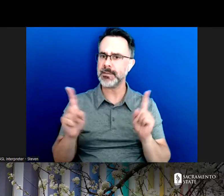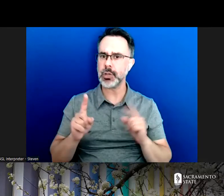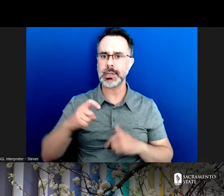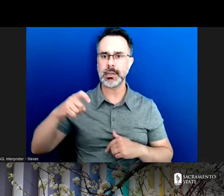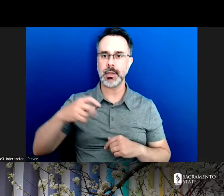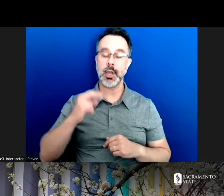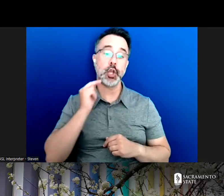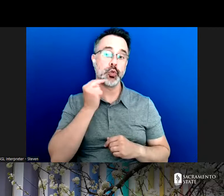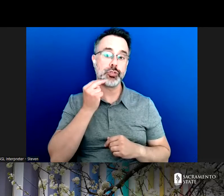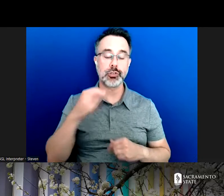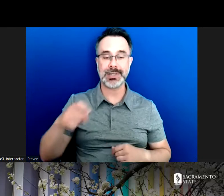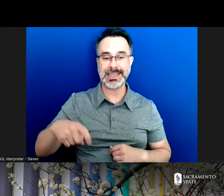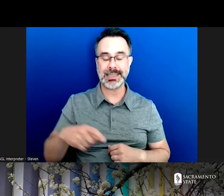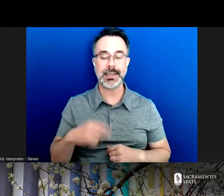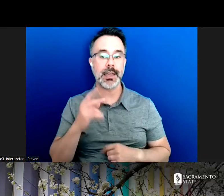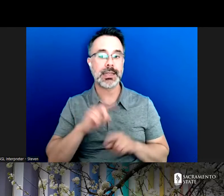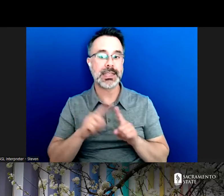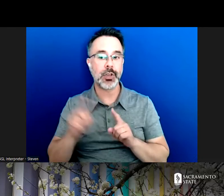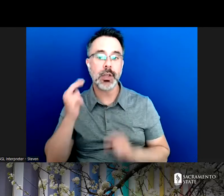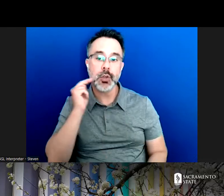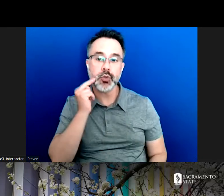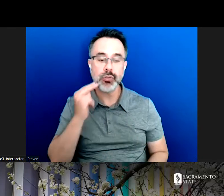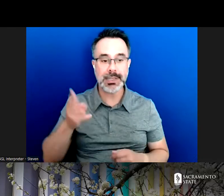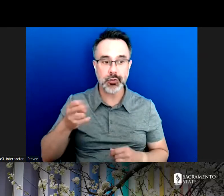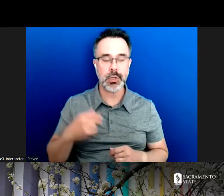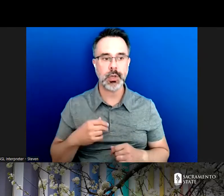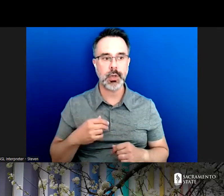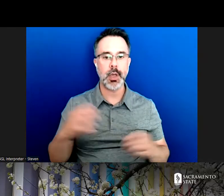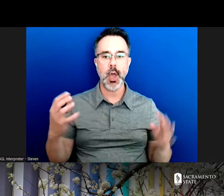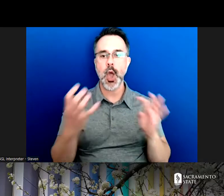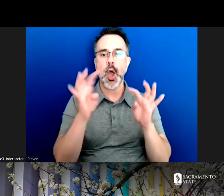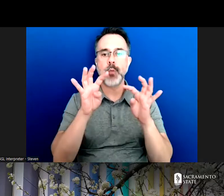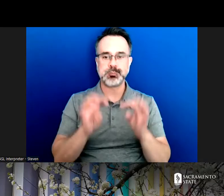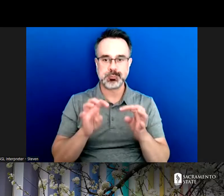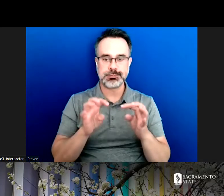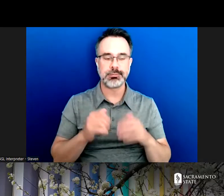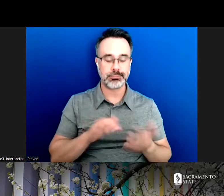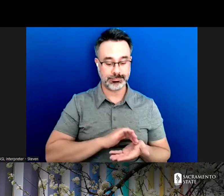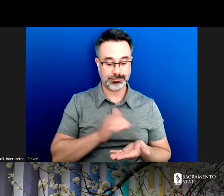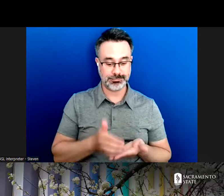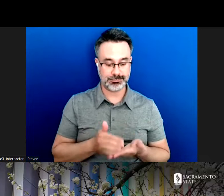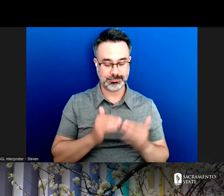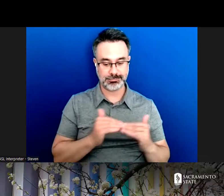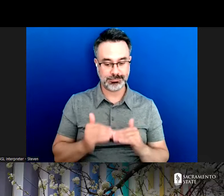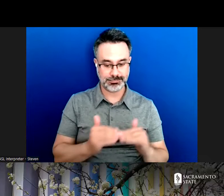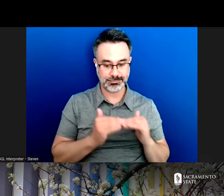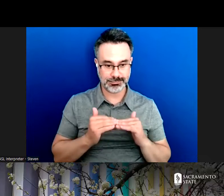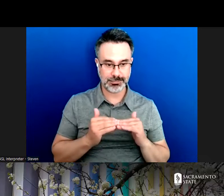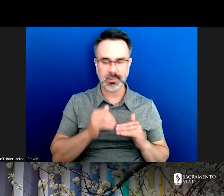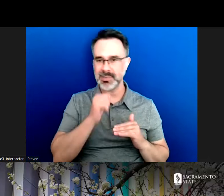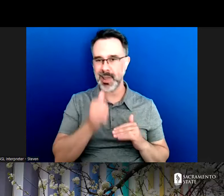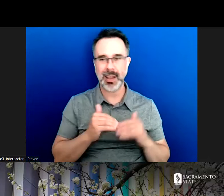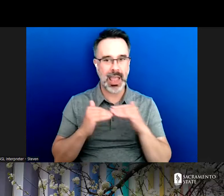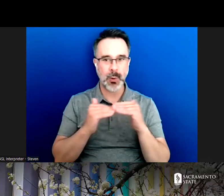and nutritional histories sat down to dinner, an equal amount of food on each plate would not result in equitable